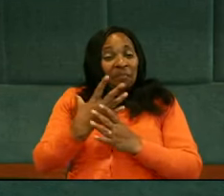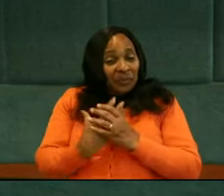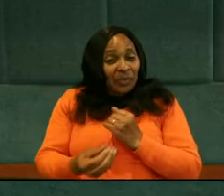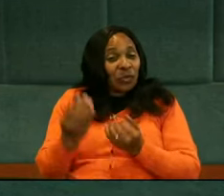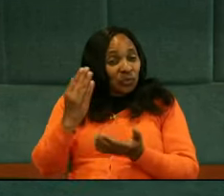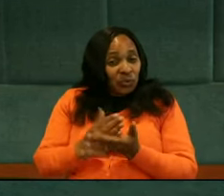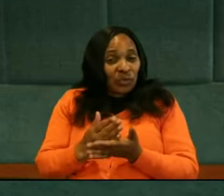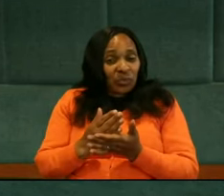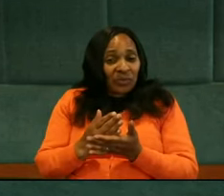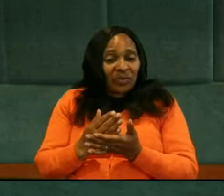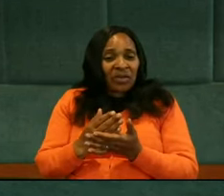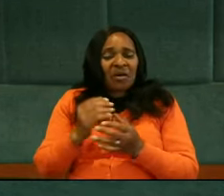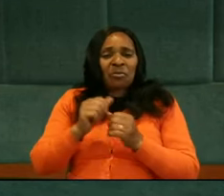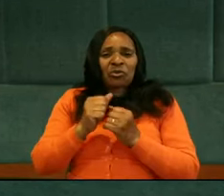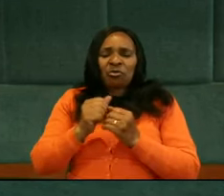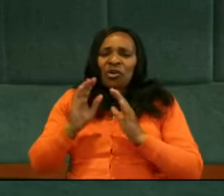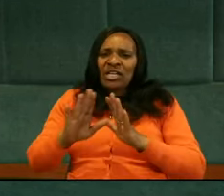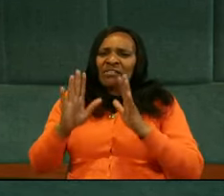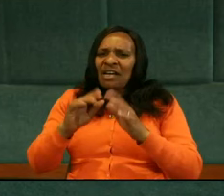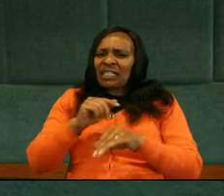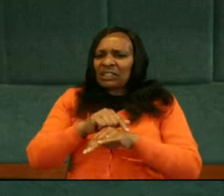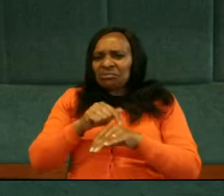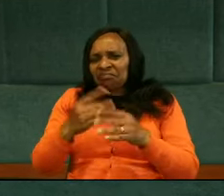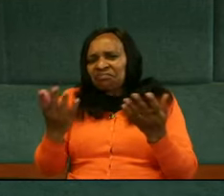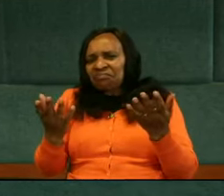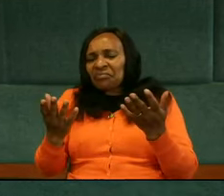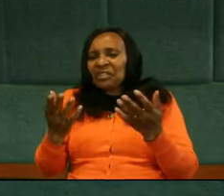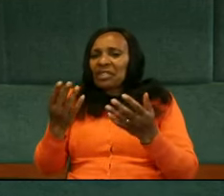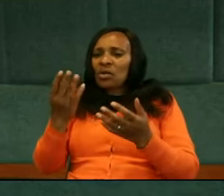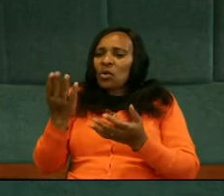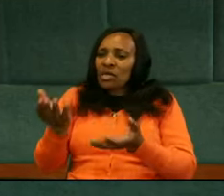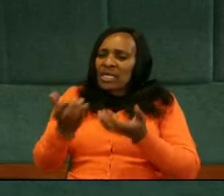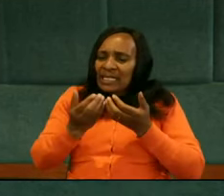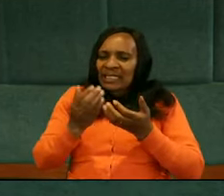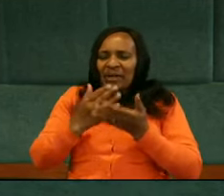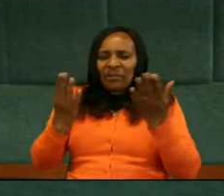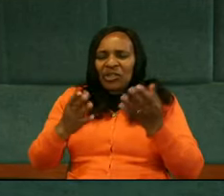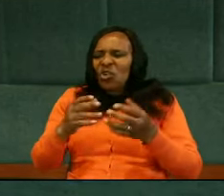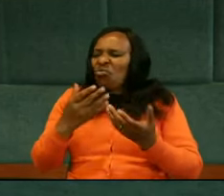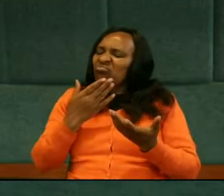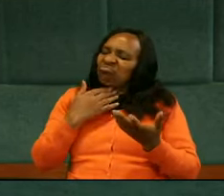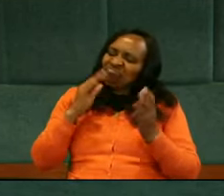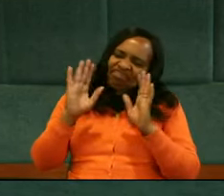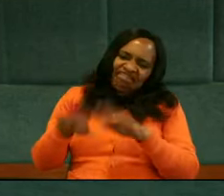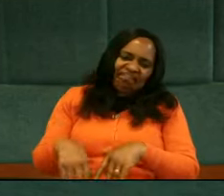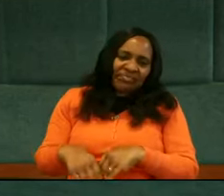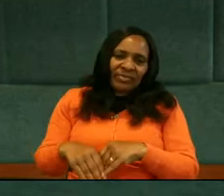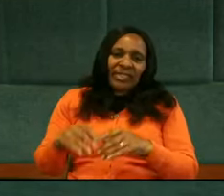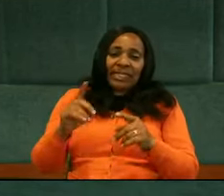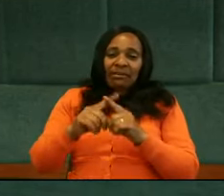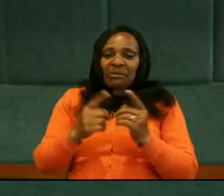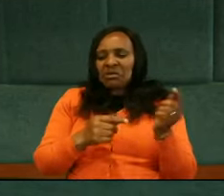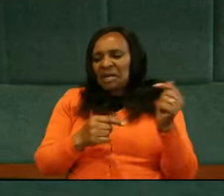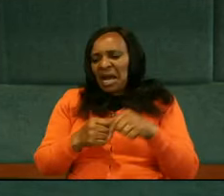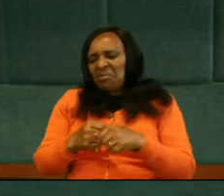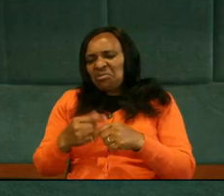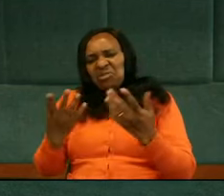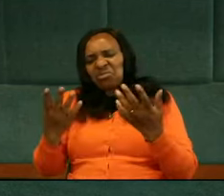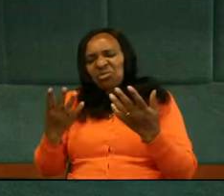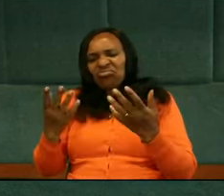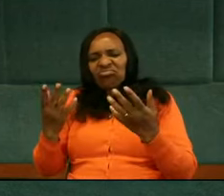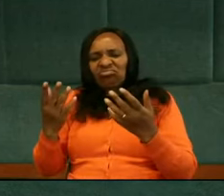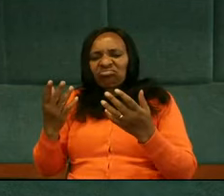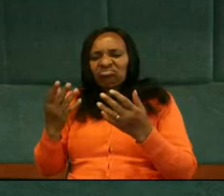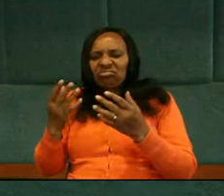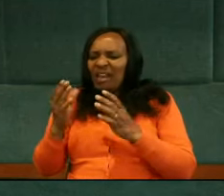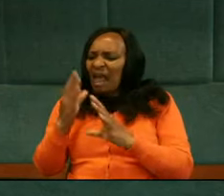try to play the whole reverse psychology thing. You know, you want something, you're like, nah, I don't want it. Then you just hope it's gonna come, because you're like, nah, I don't want it right now, okay?